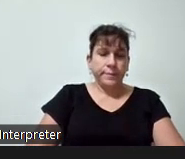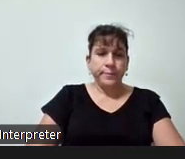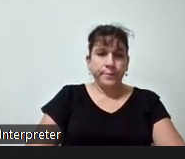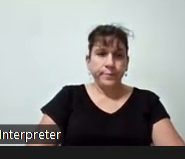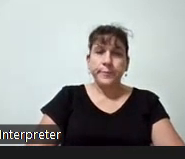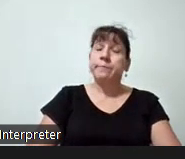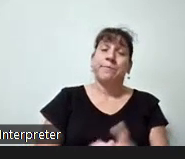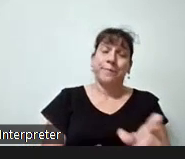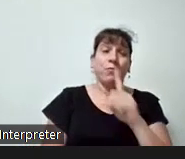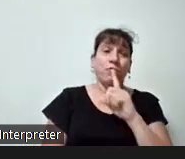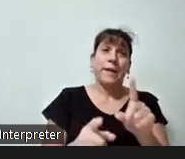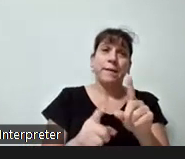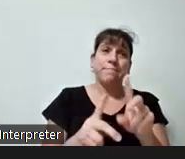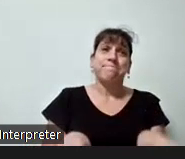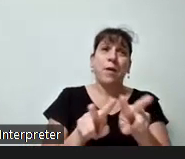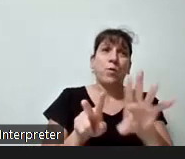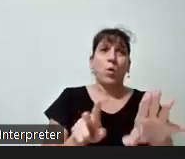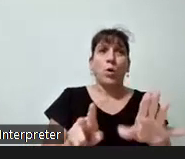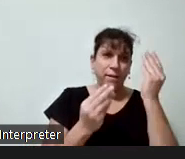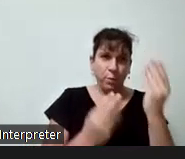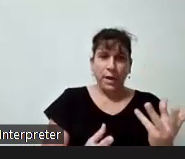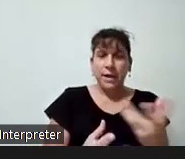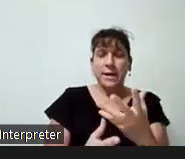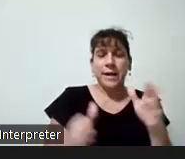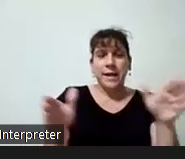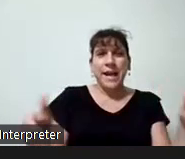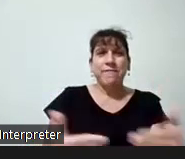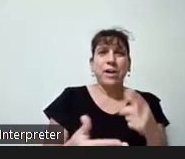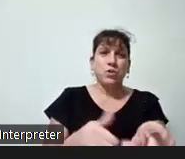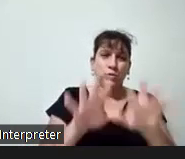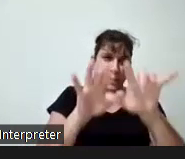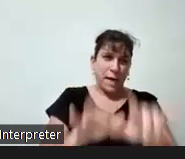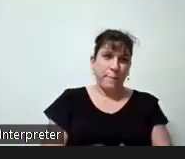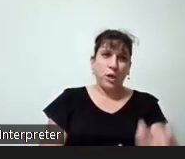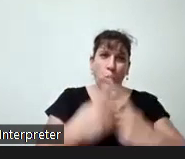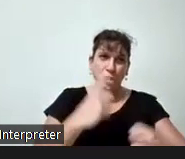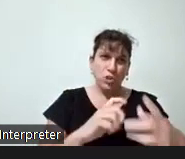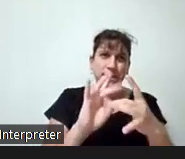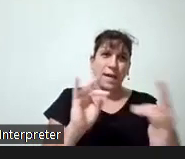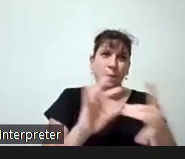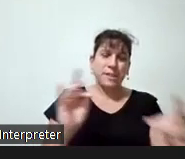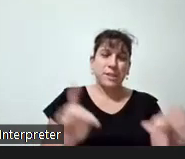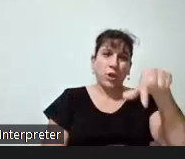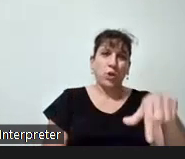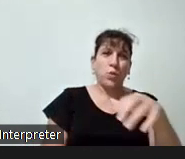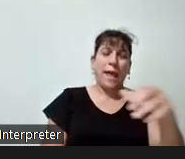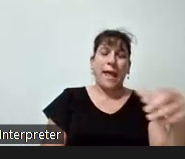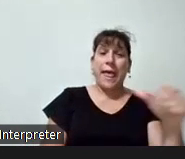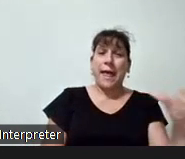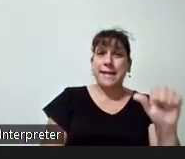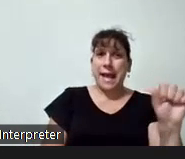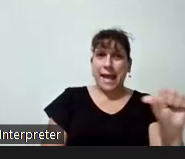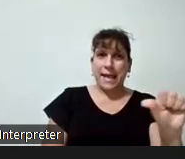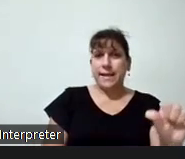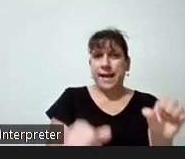We certainly value your input and invite you to type in your questions and comments in the Q&A area of